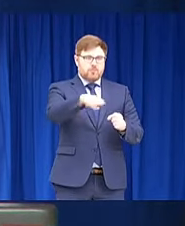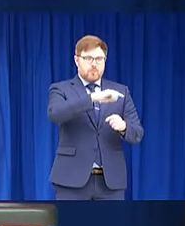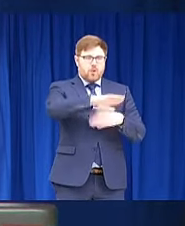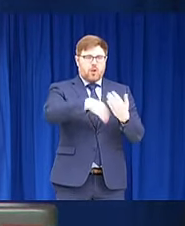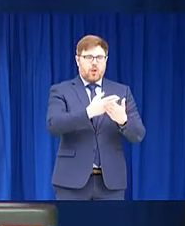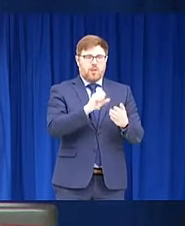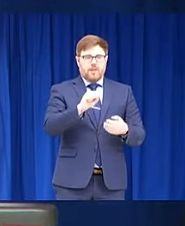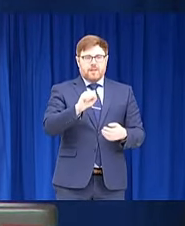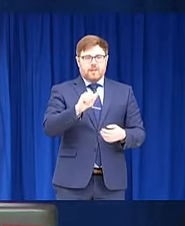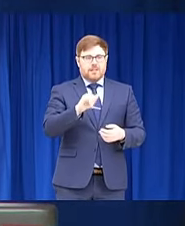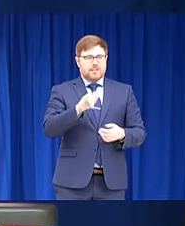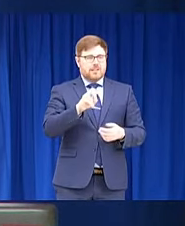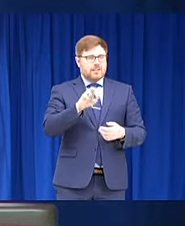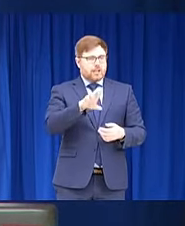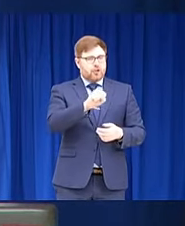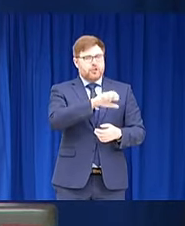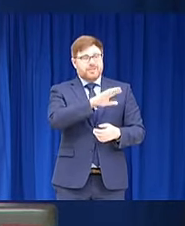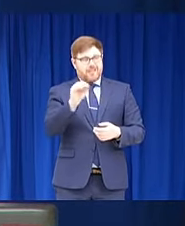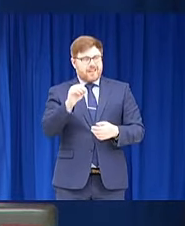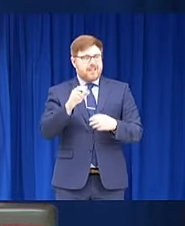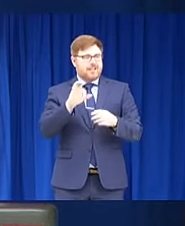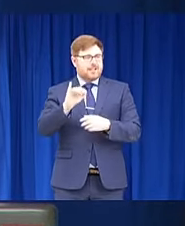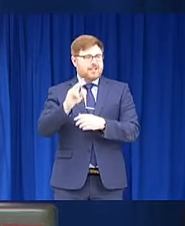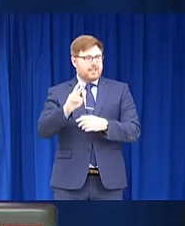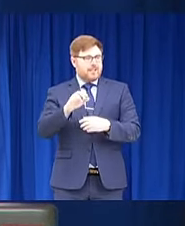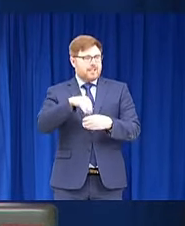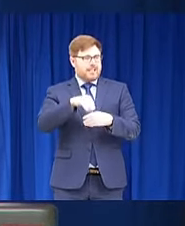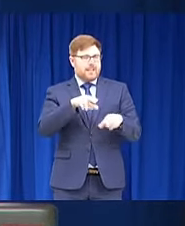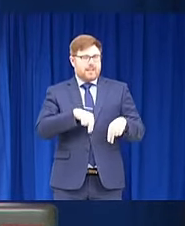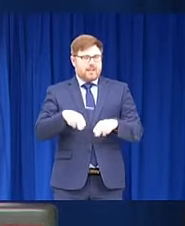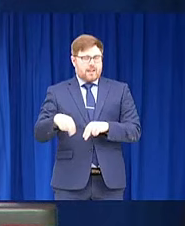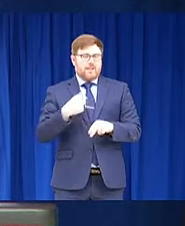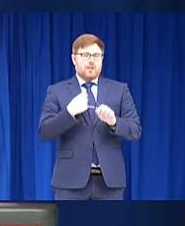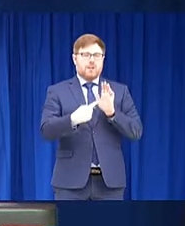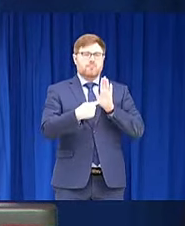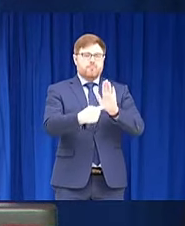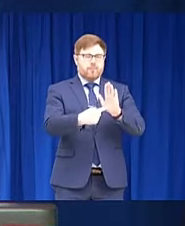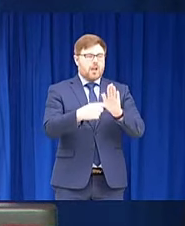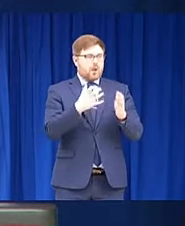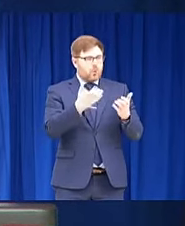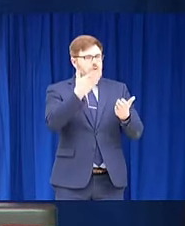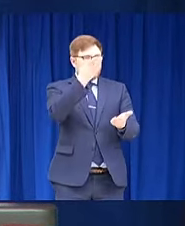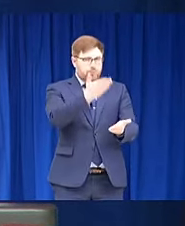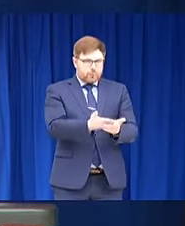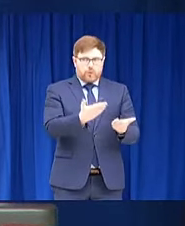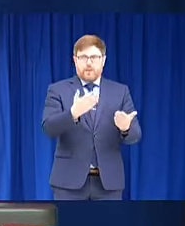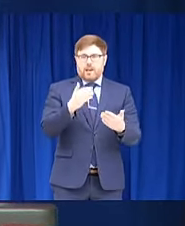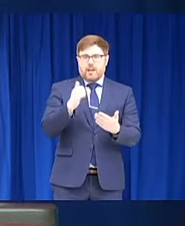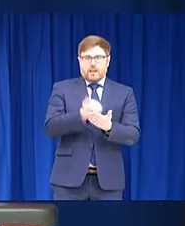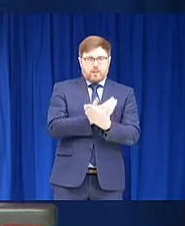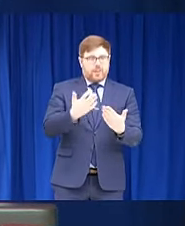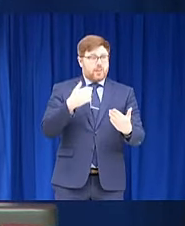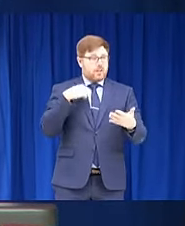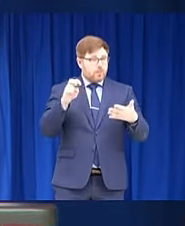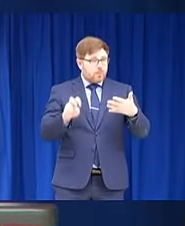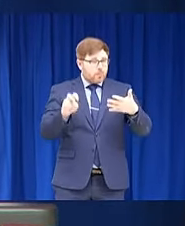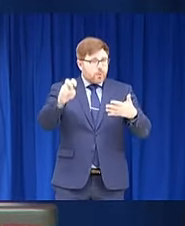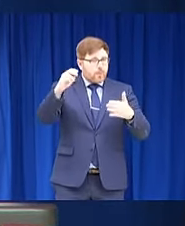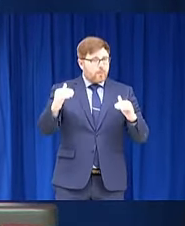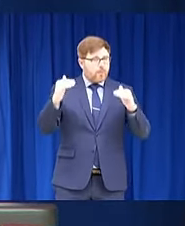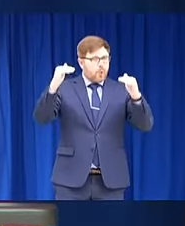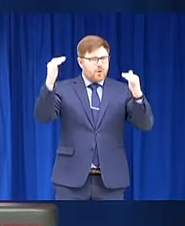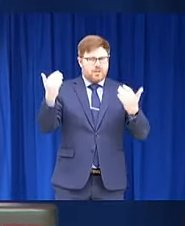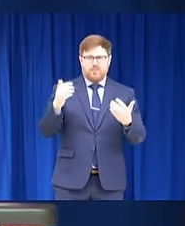Navy. I want to be an example that sailors like me can thrive in our service and to prove that doors to promotion and leadership positions are